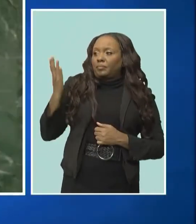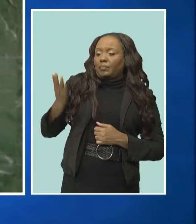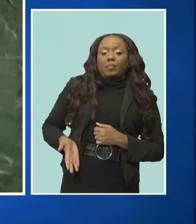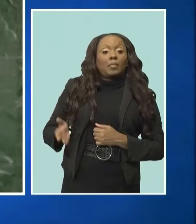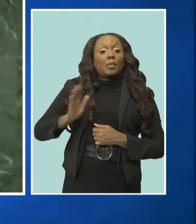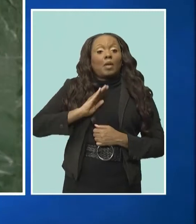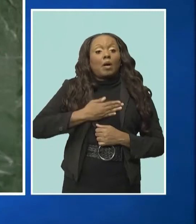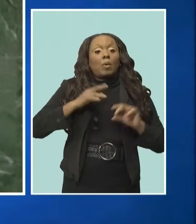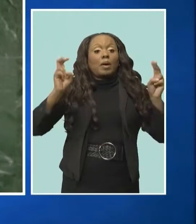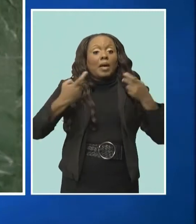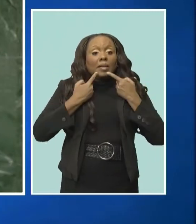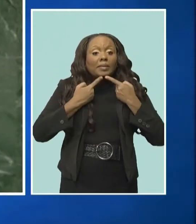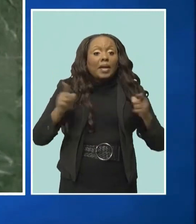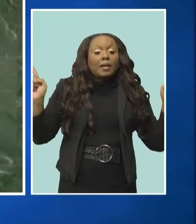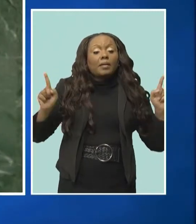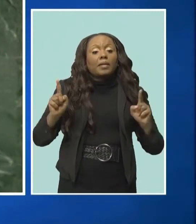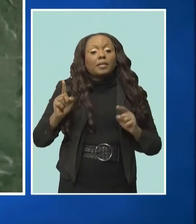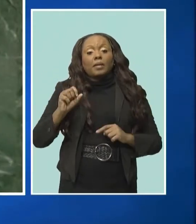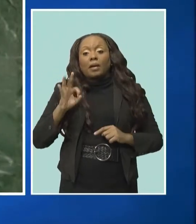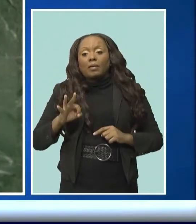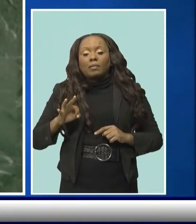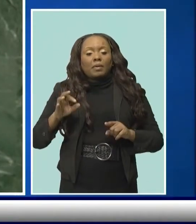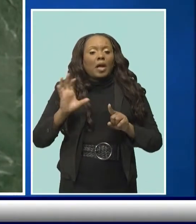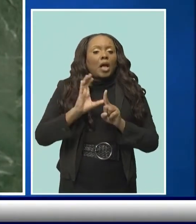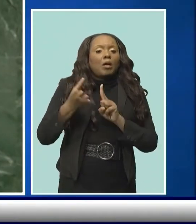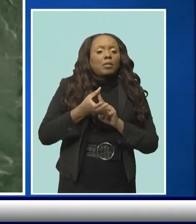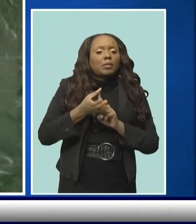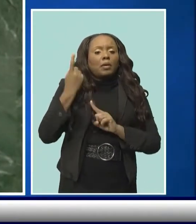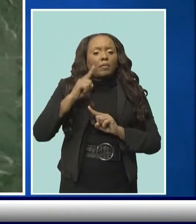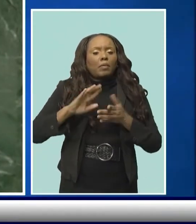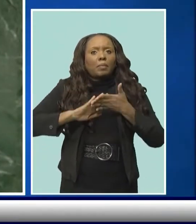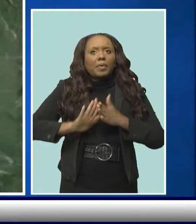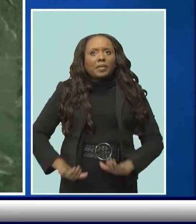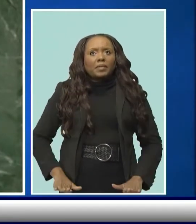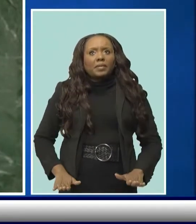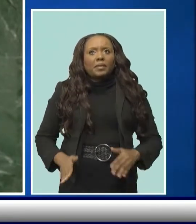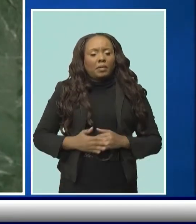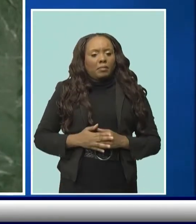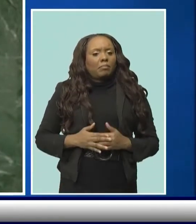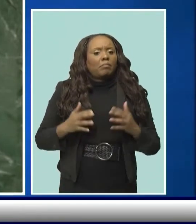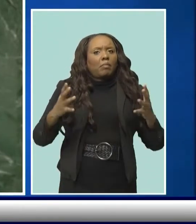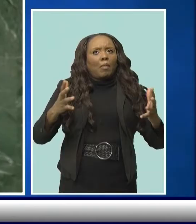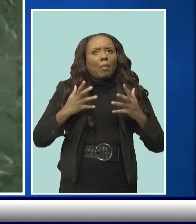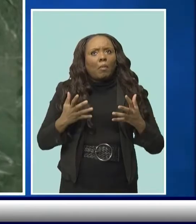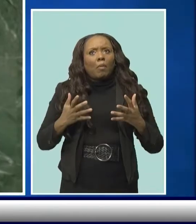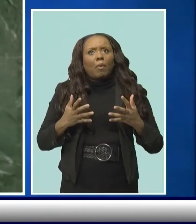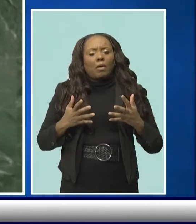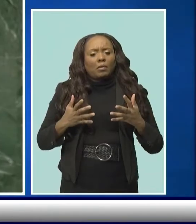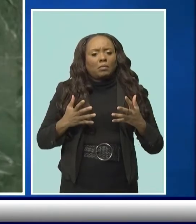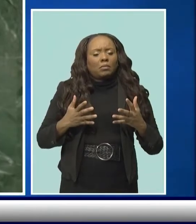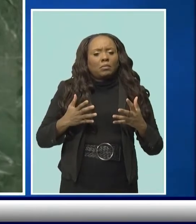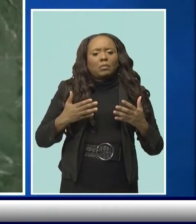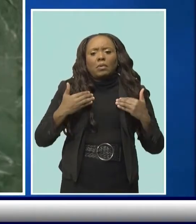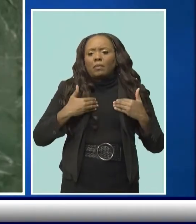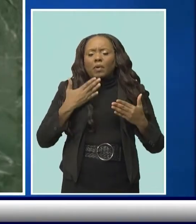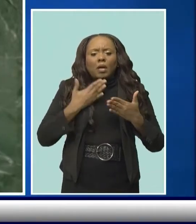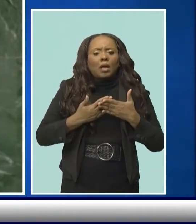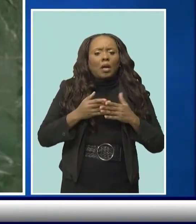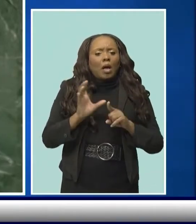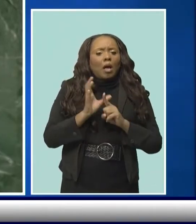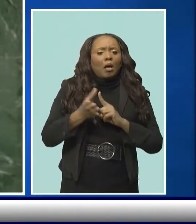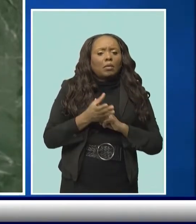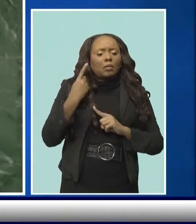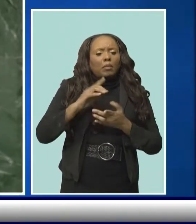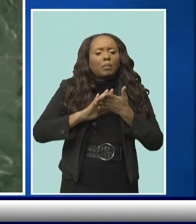of Culture of Peace, education at all levels is one of the principal means to build a culture of peace.